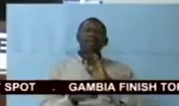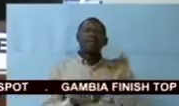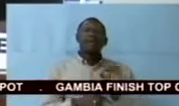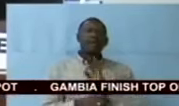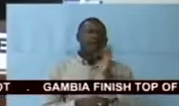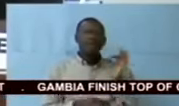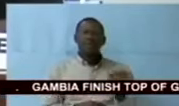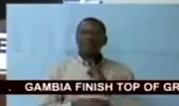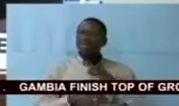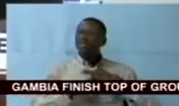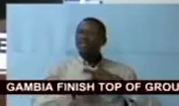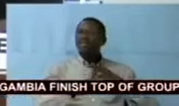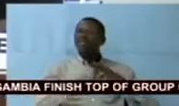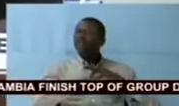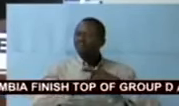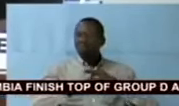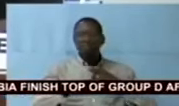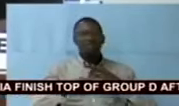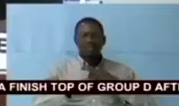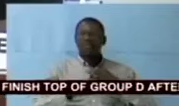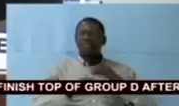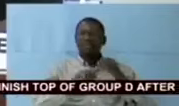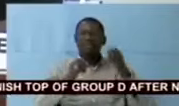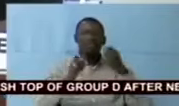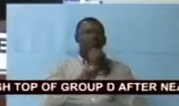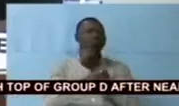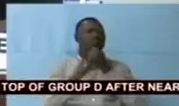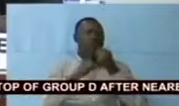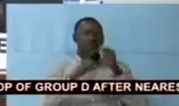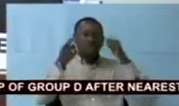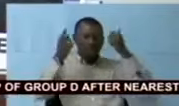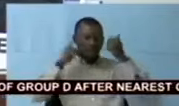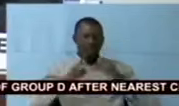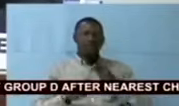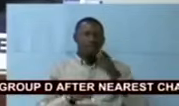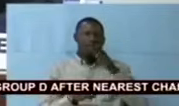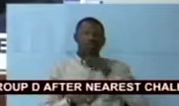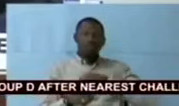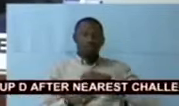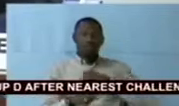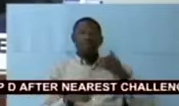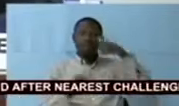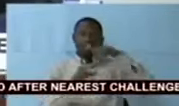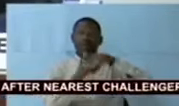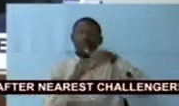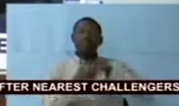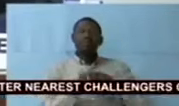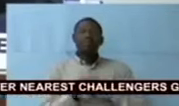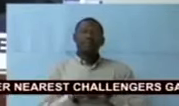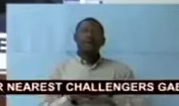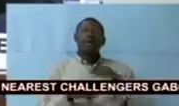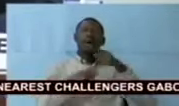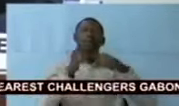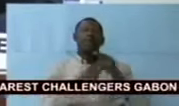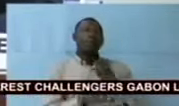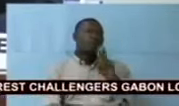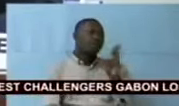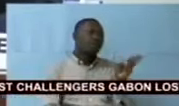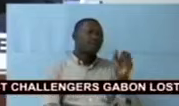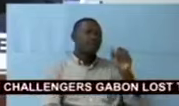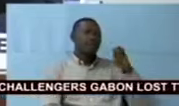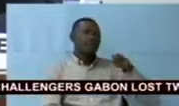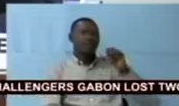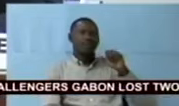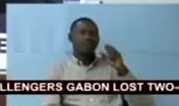for Mayalonko, case in the Unyabo water back and Mayalonko, it found Kundung Dunda Conole. The case of Hamadiso. Case member